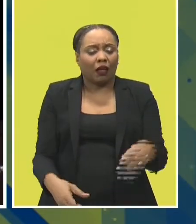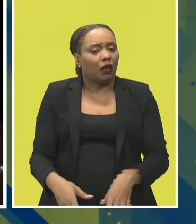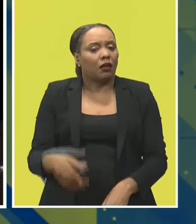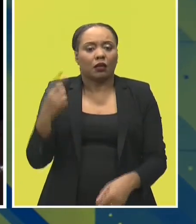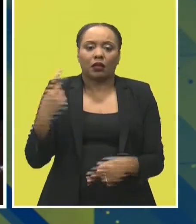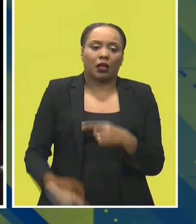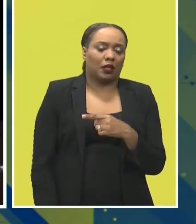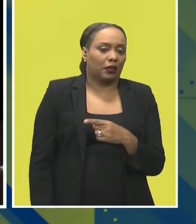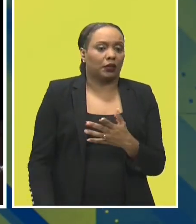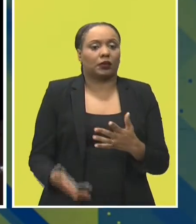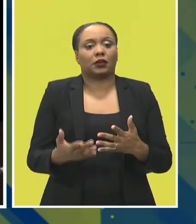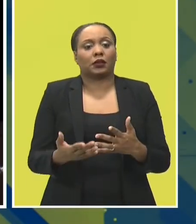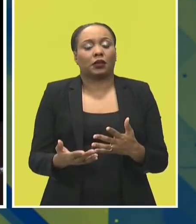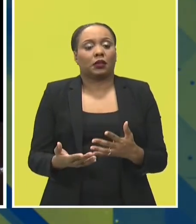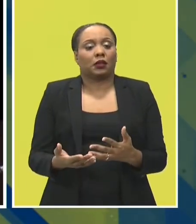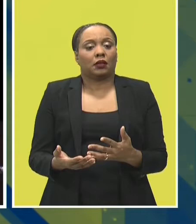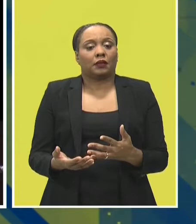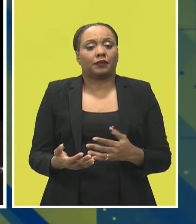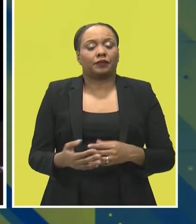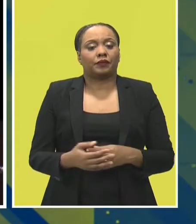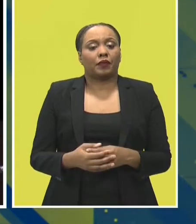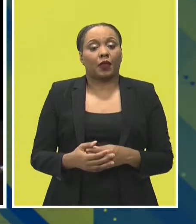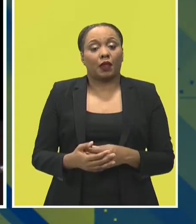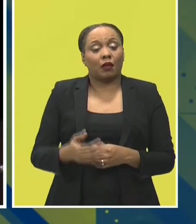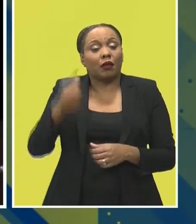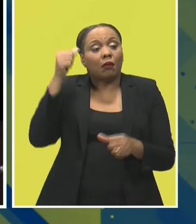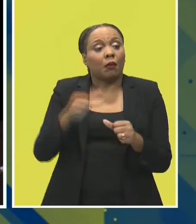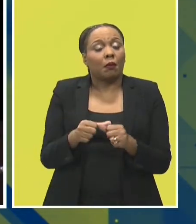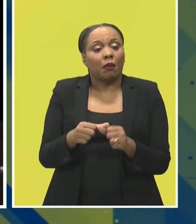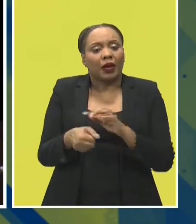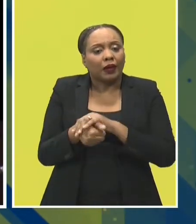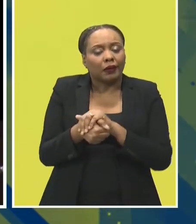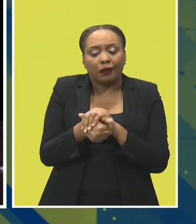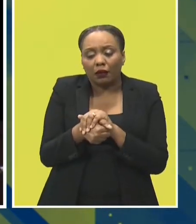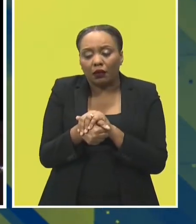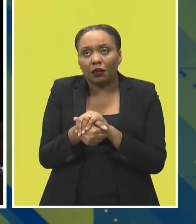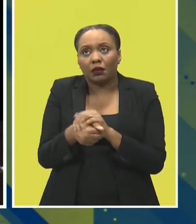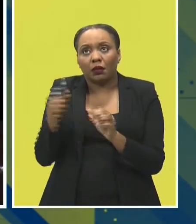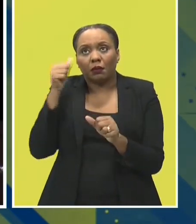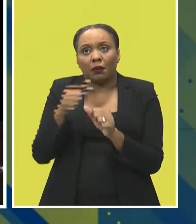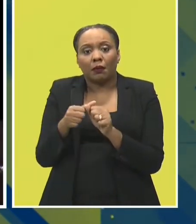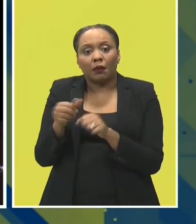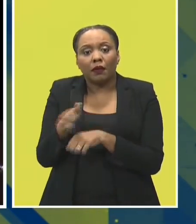We've come to the realization that we cannot treat to the fish or to the turtles. Where's Carla?